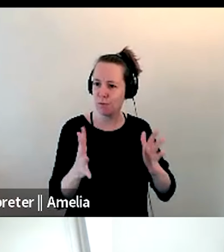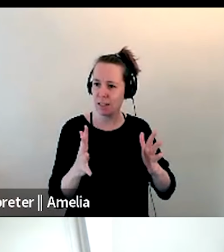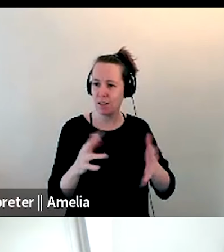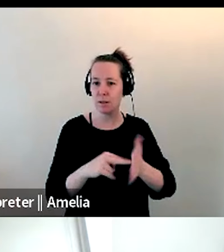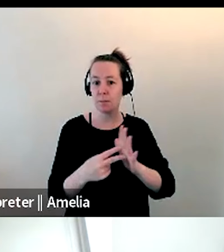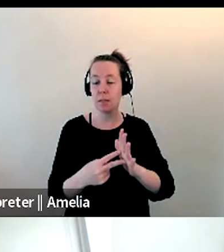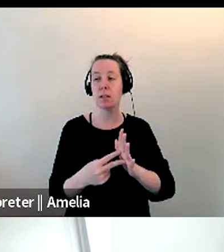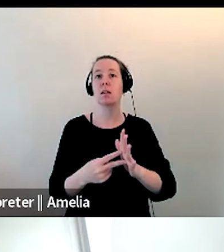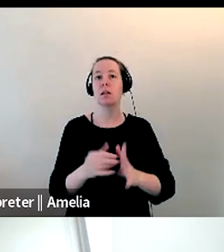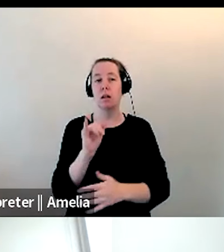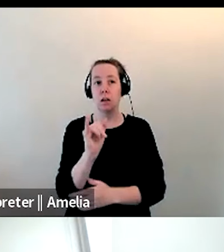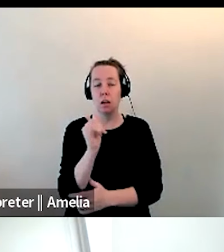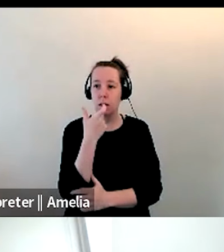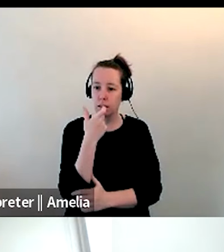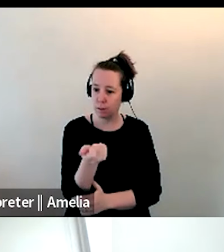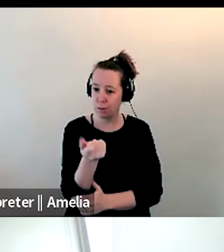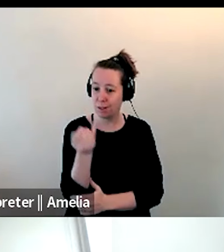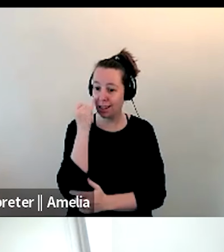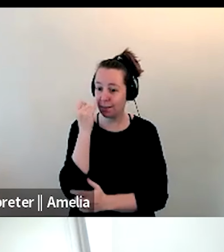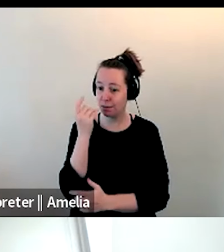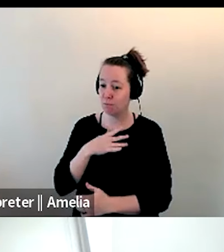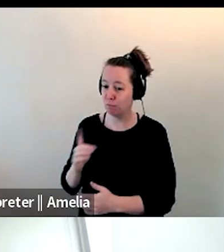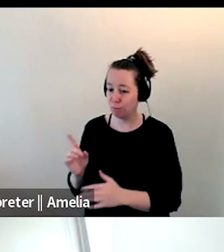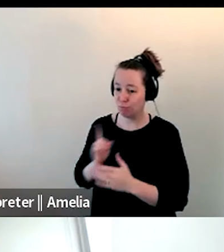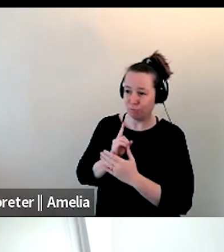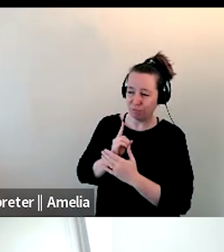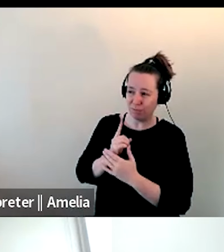gives me something totally new to work on for myself and for my career.